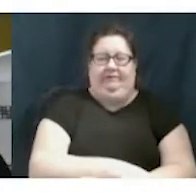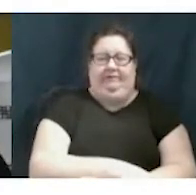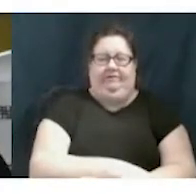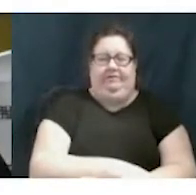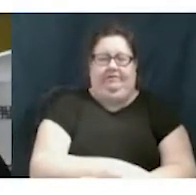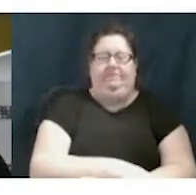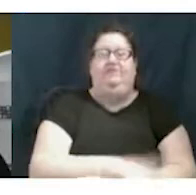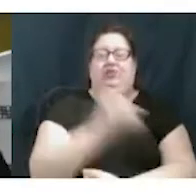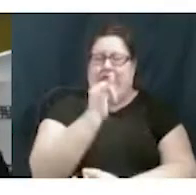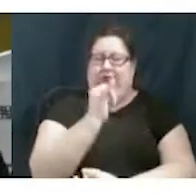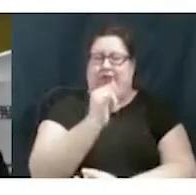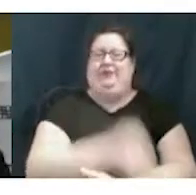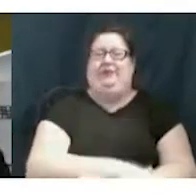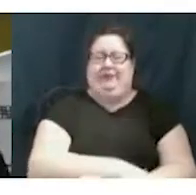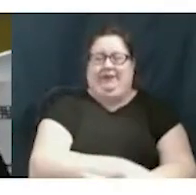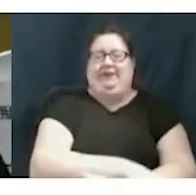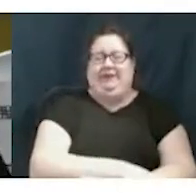You too.